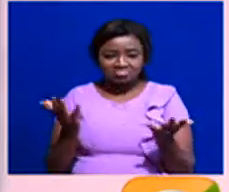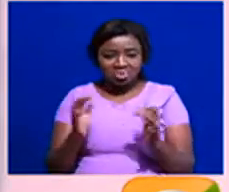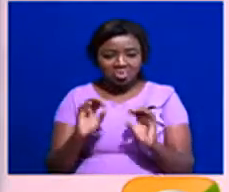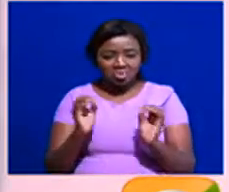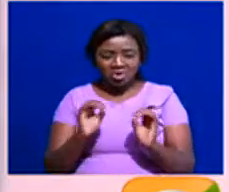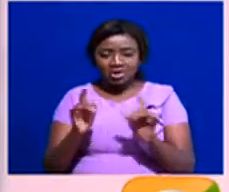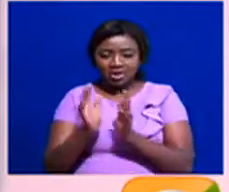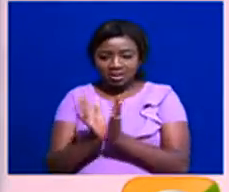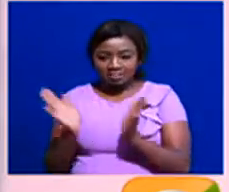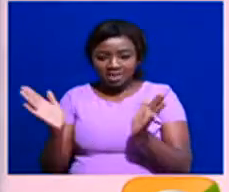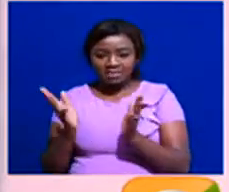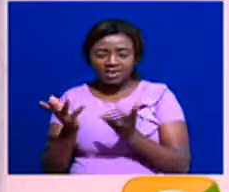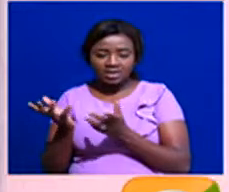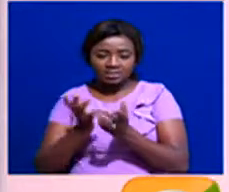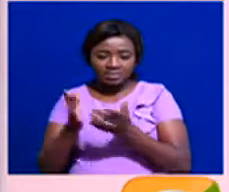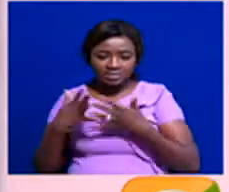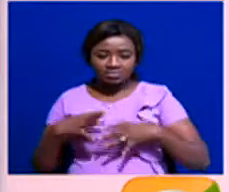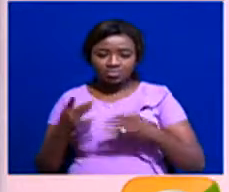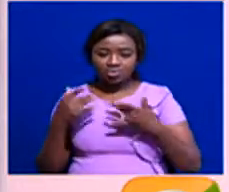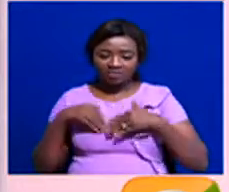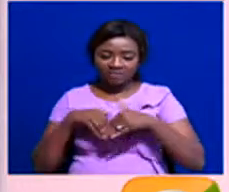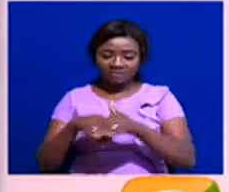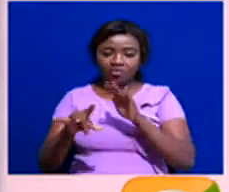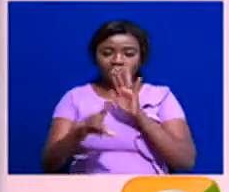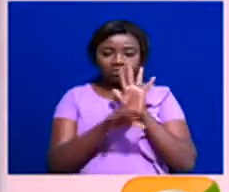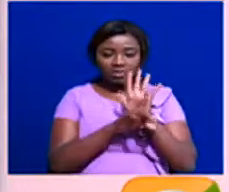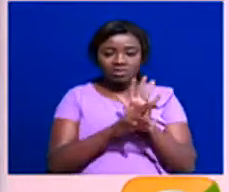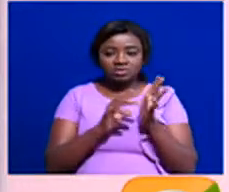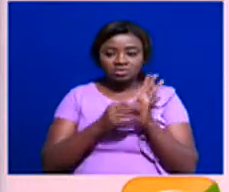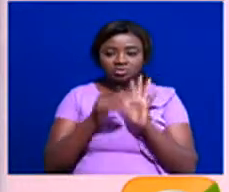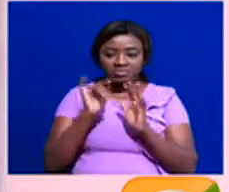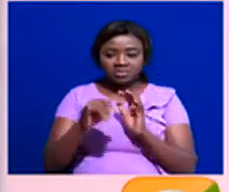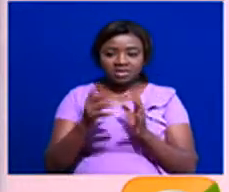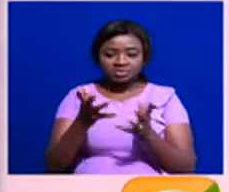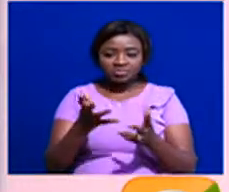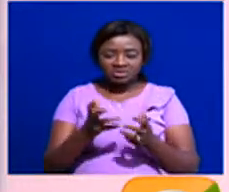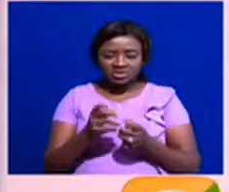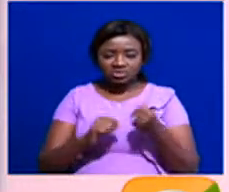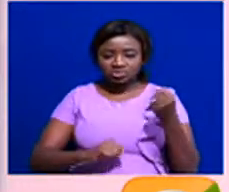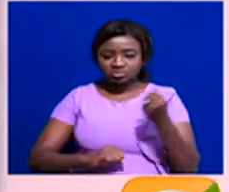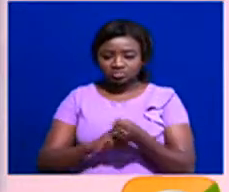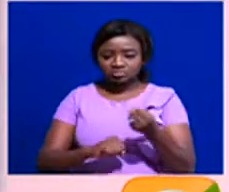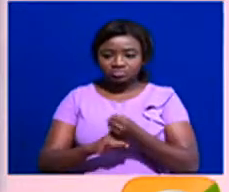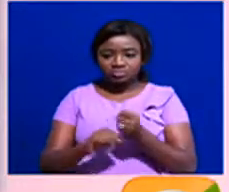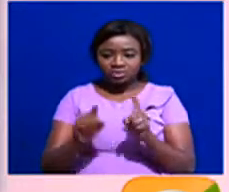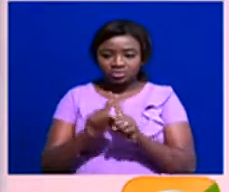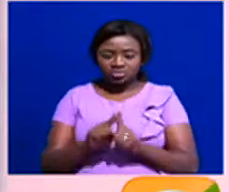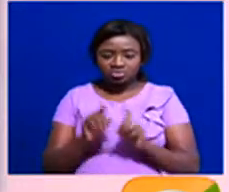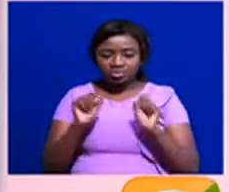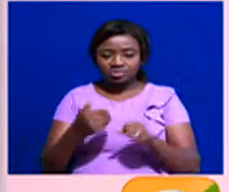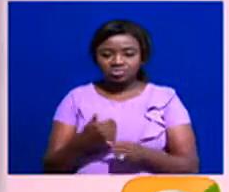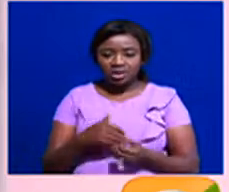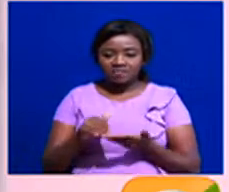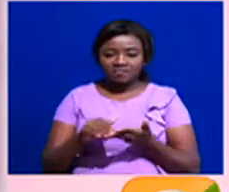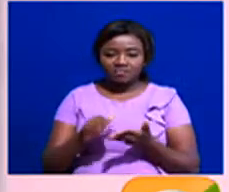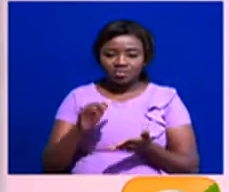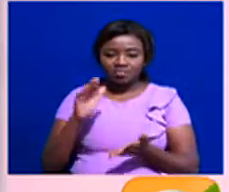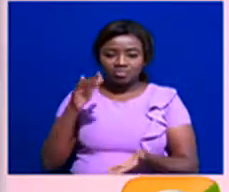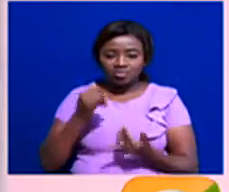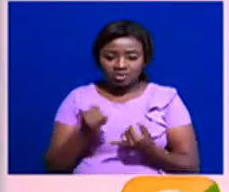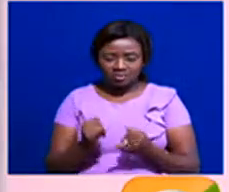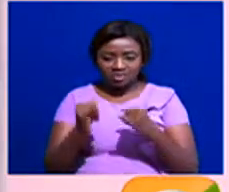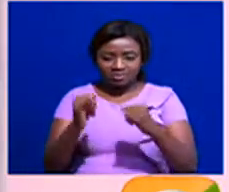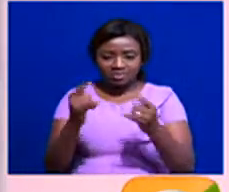and the public comply with the law. Yeah. So we need to do that and strengthen more the enforcement and